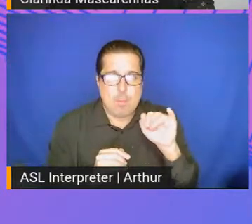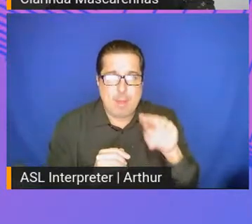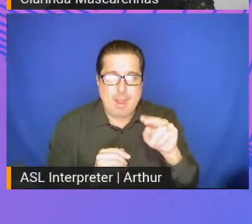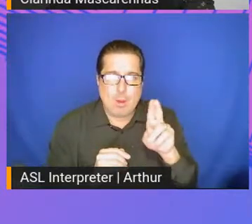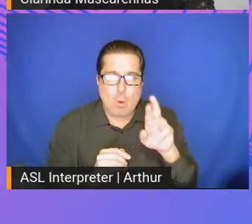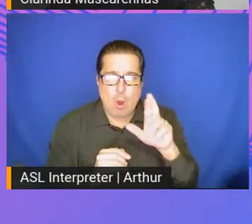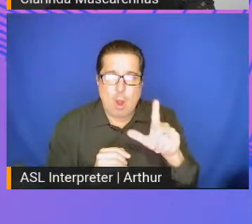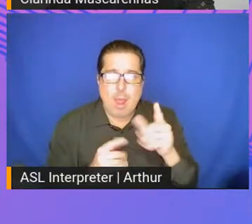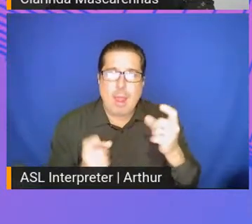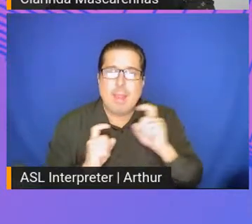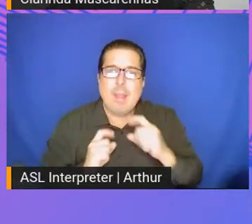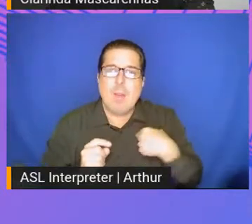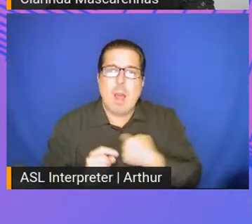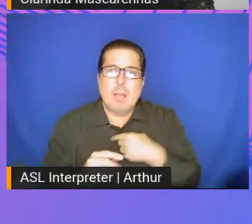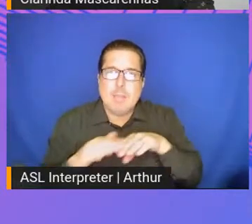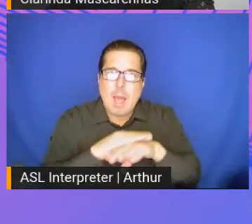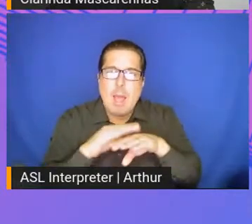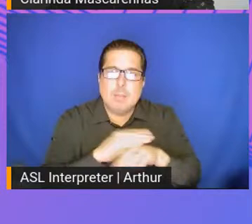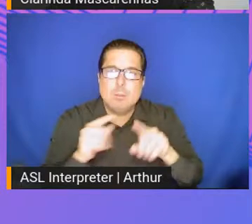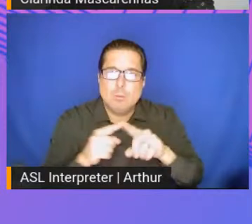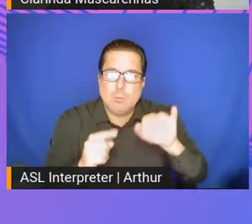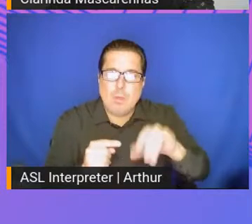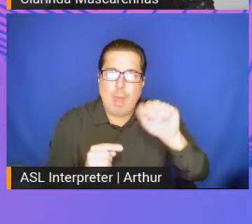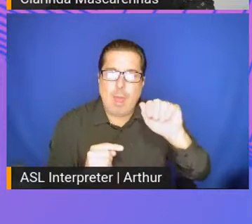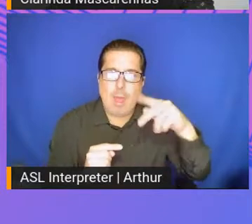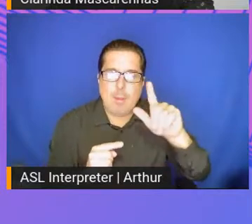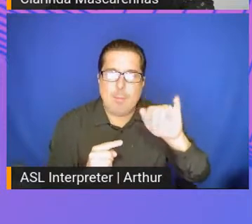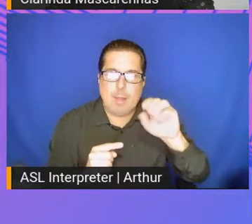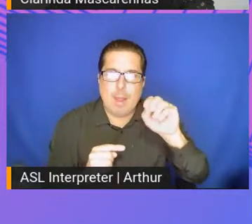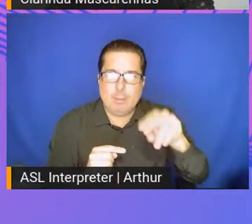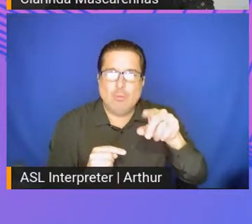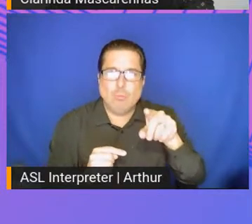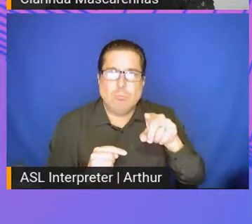us the access to the application.